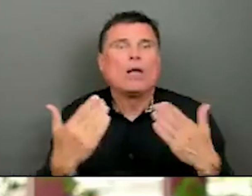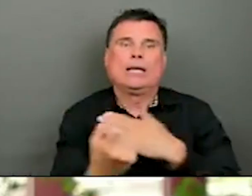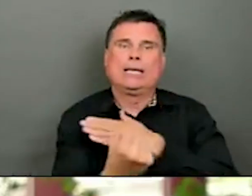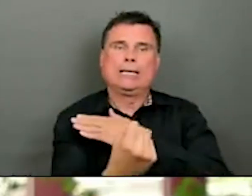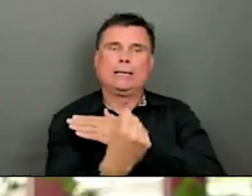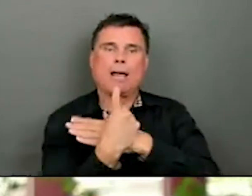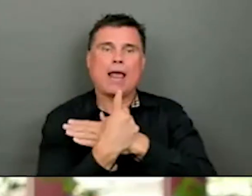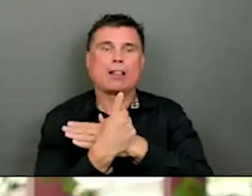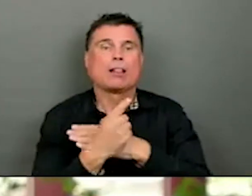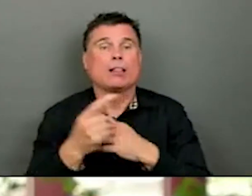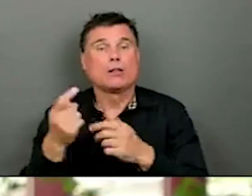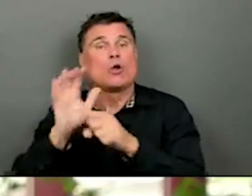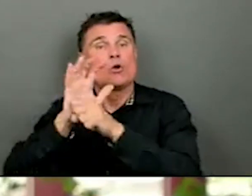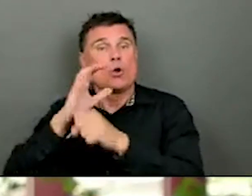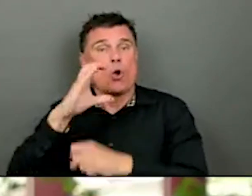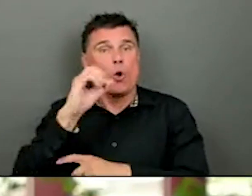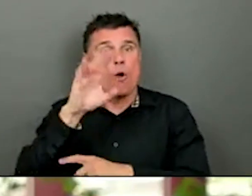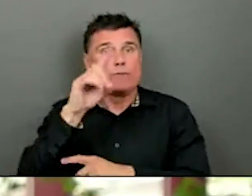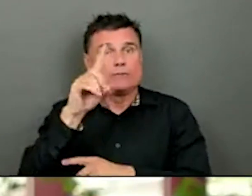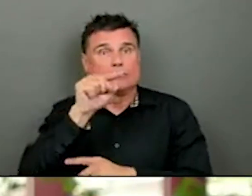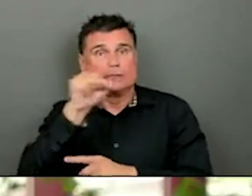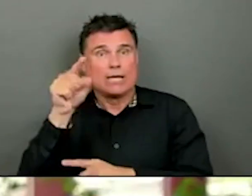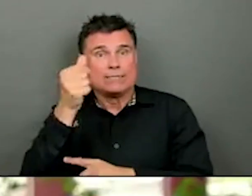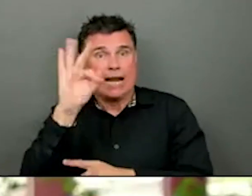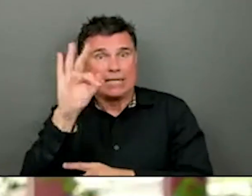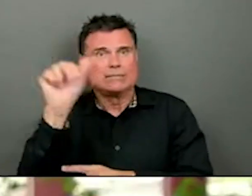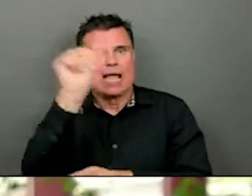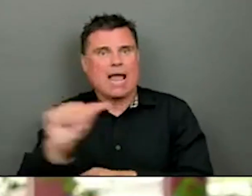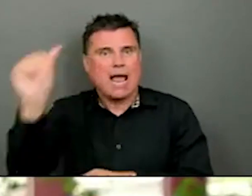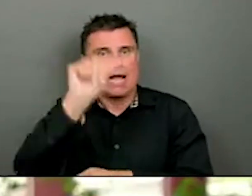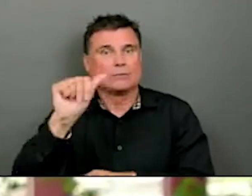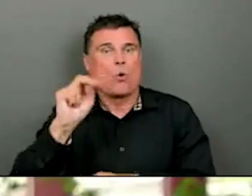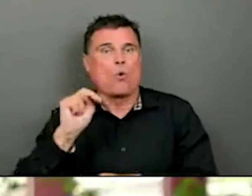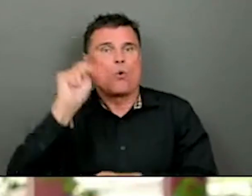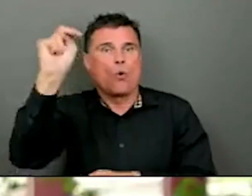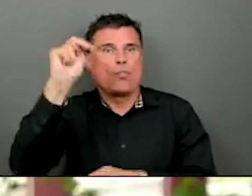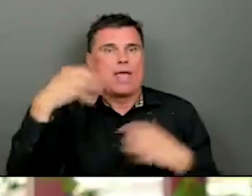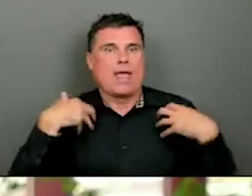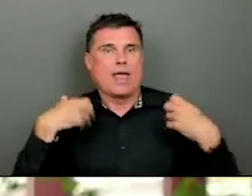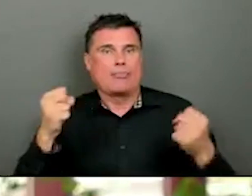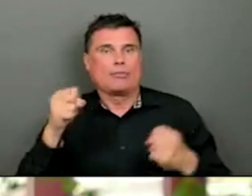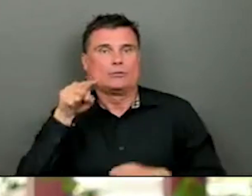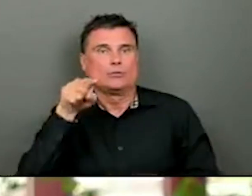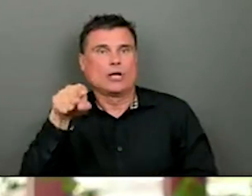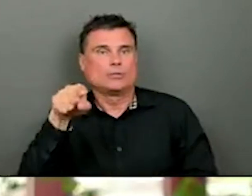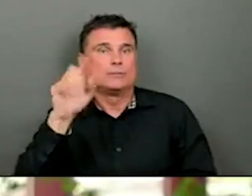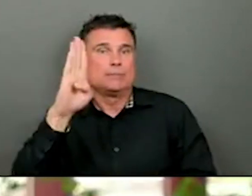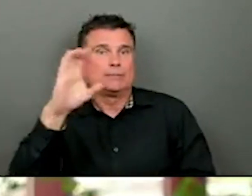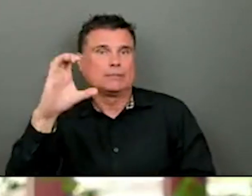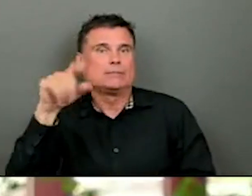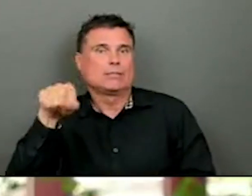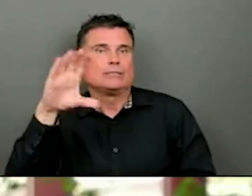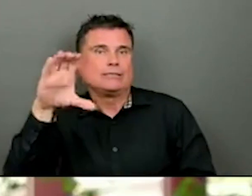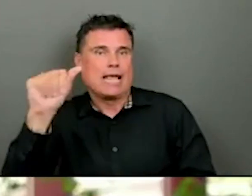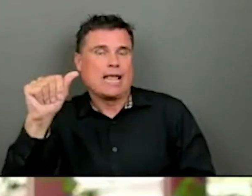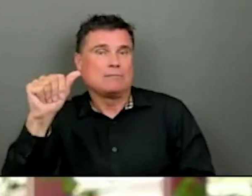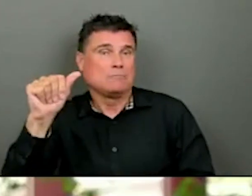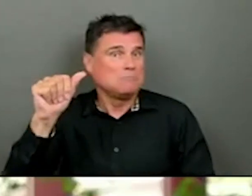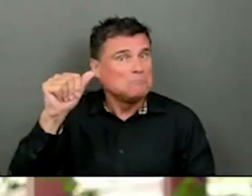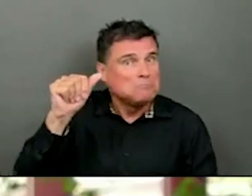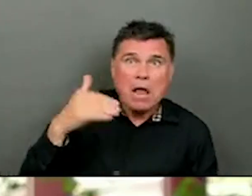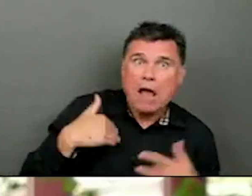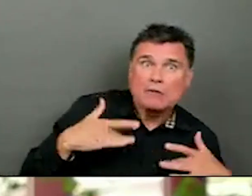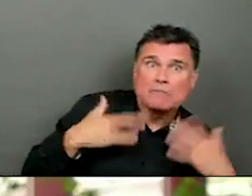covid-19@northernhealth.ca. So we can bring vaccine to those who need it and who haven't had a chance yet. And I would encourage all of you to encourage